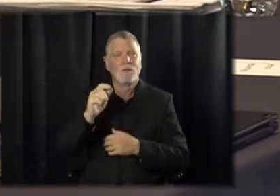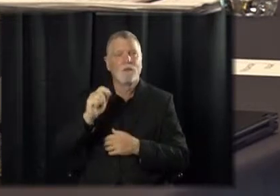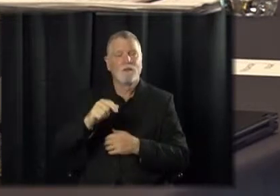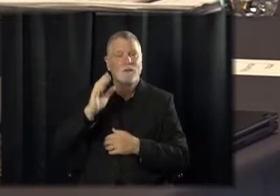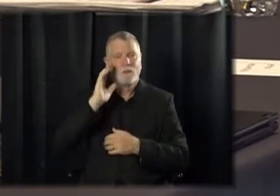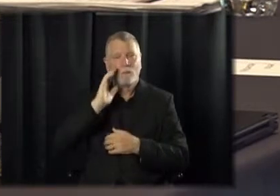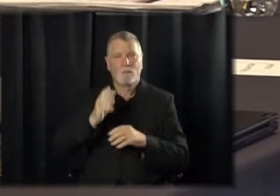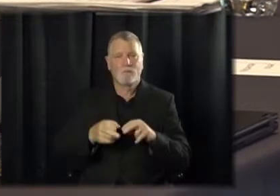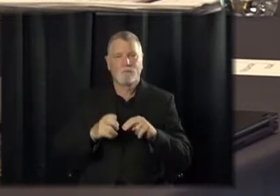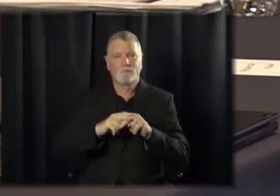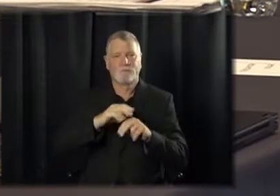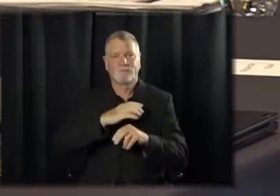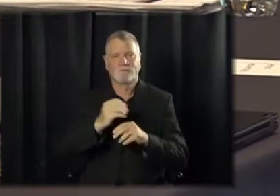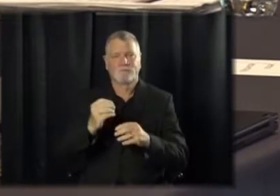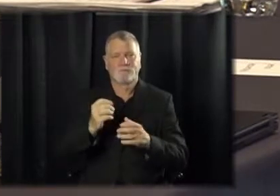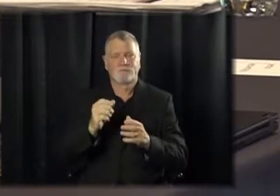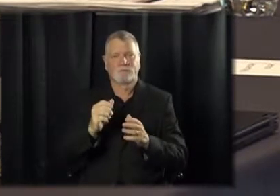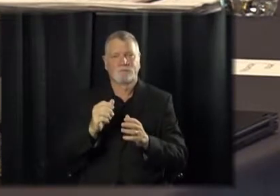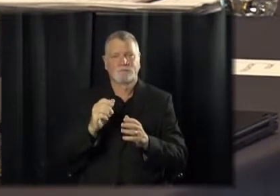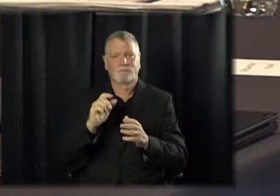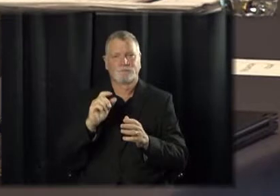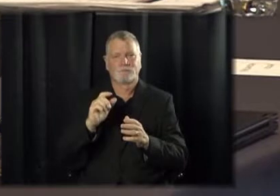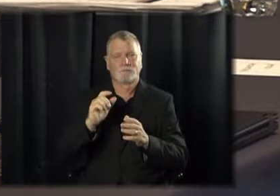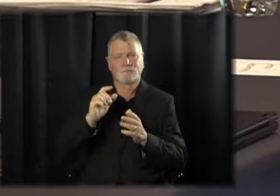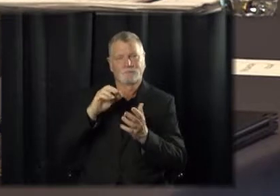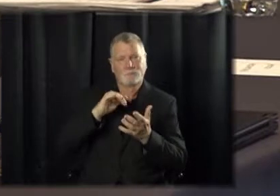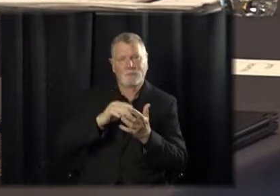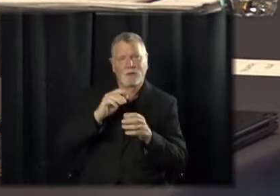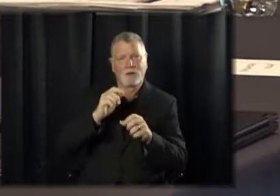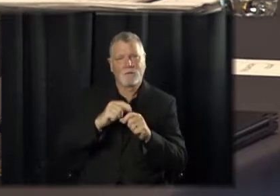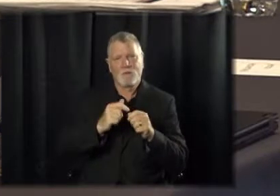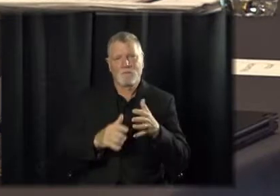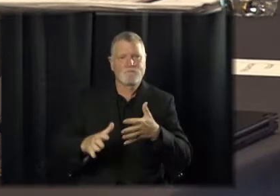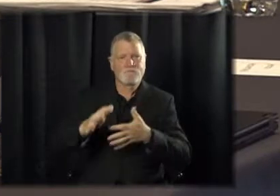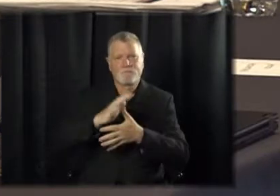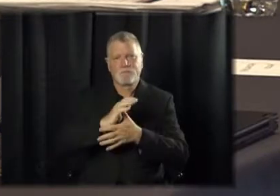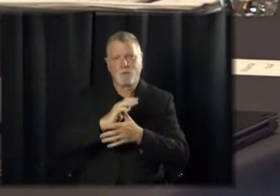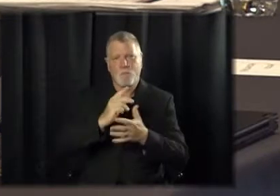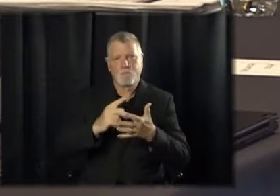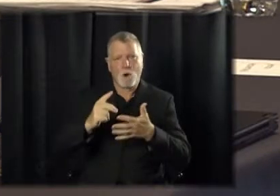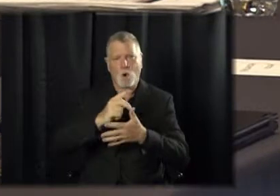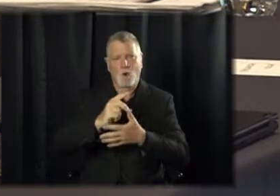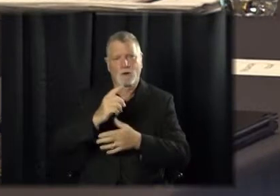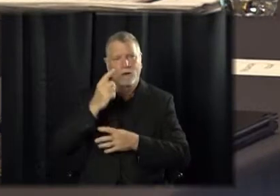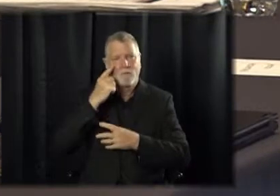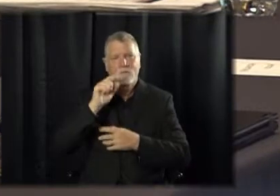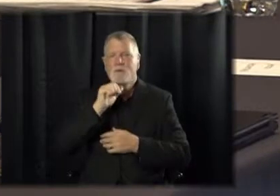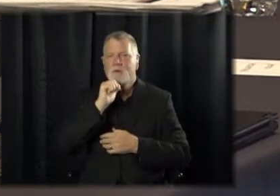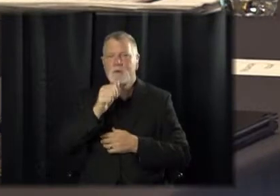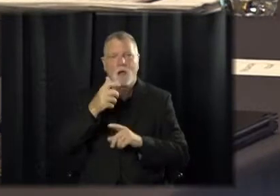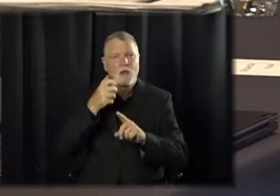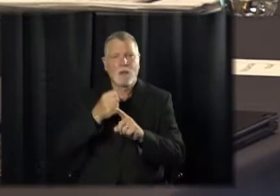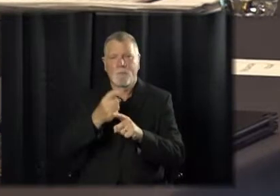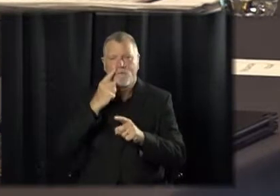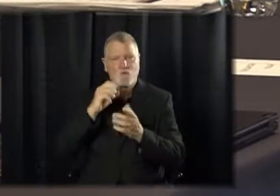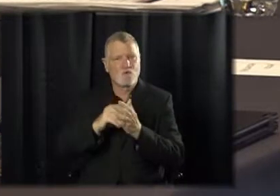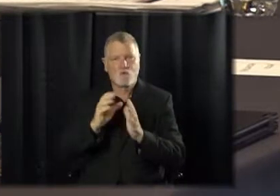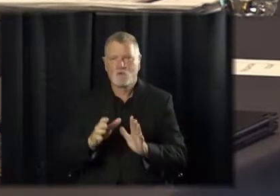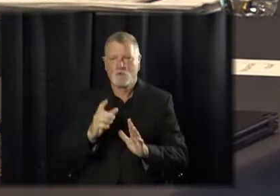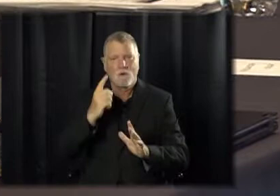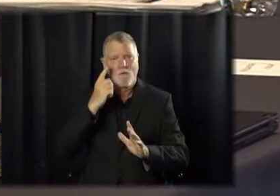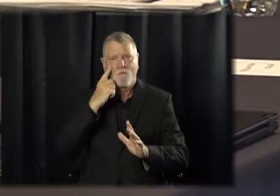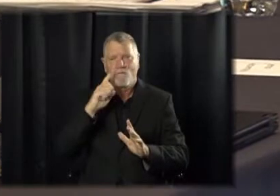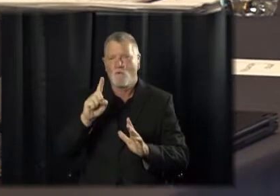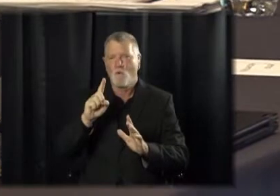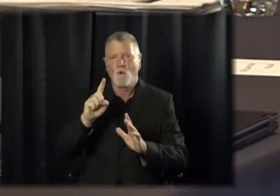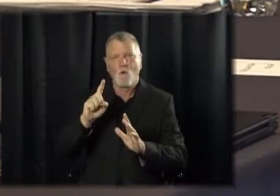is to enhance the academic aspect of the institution as the top priority. It is not intended to impact students,